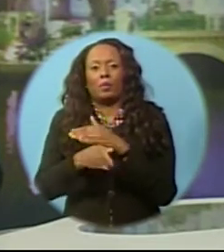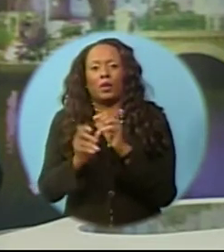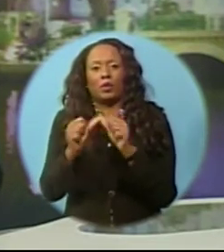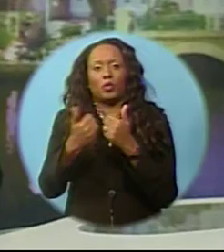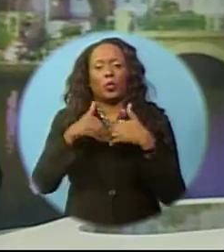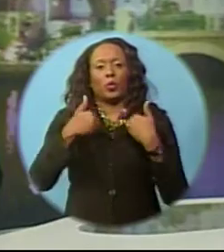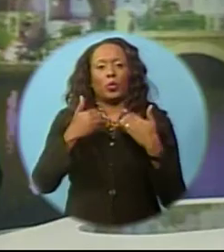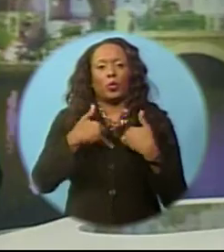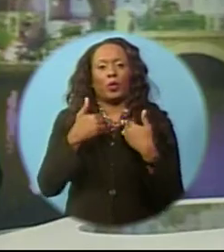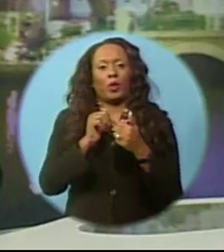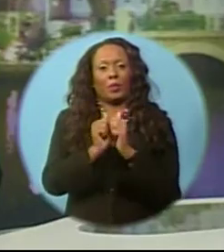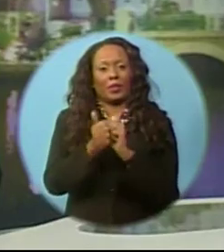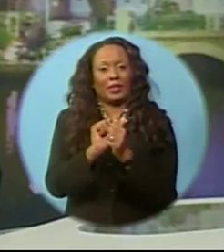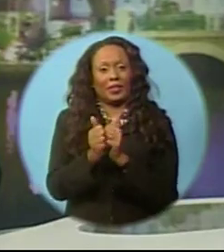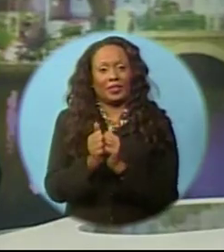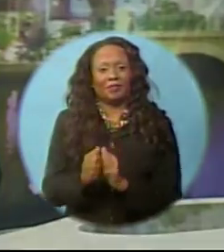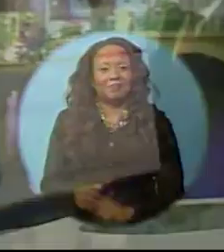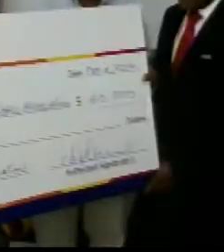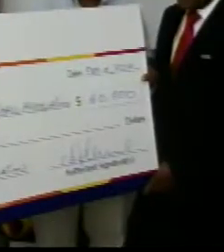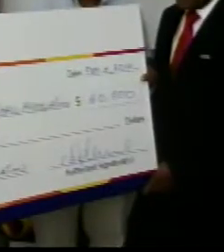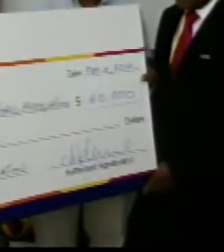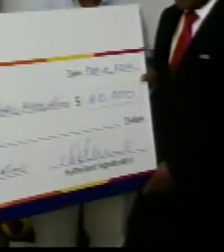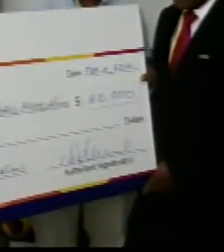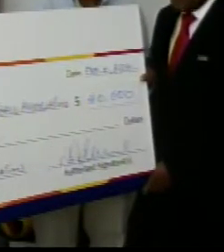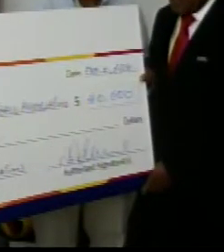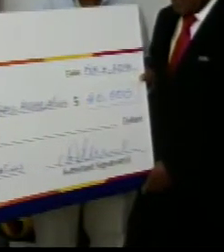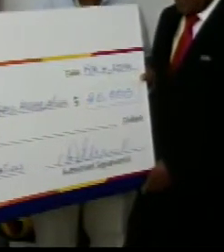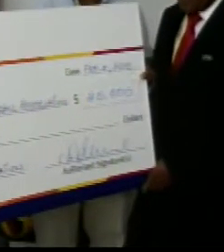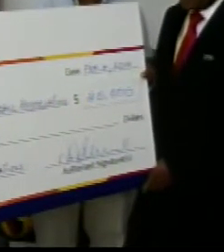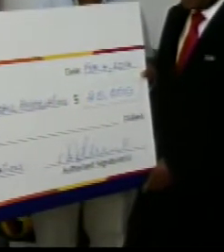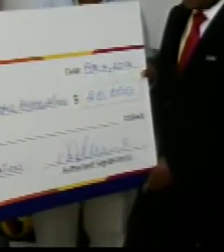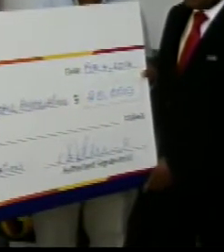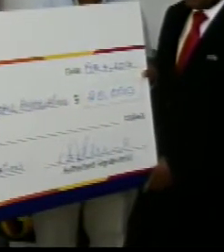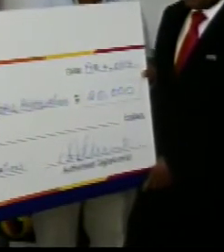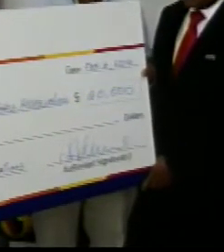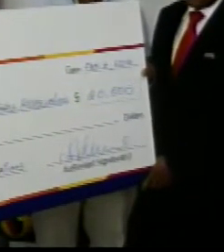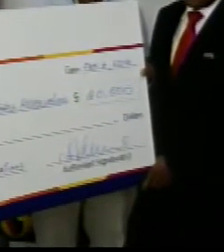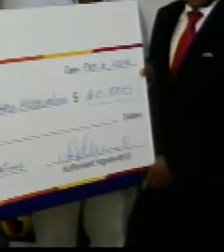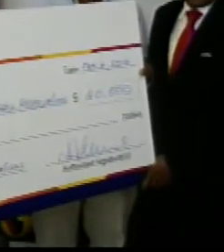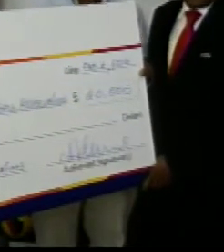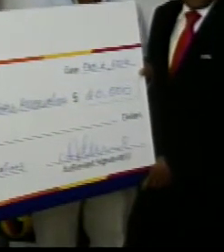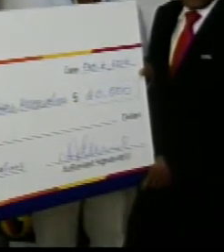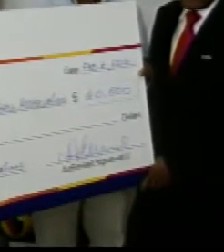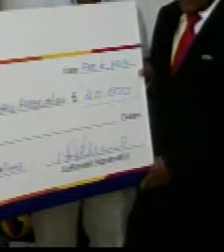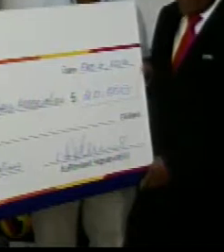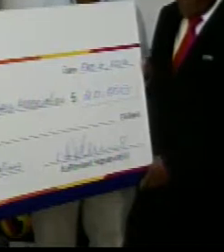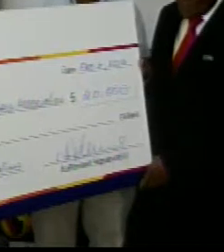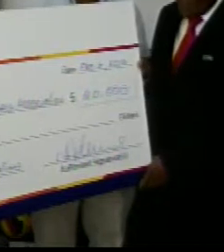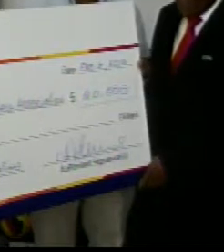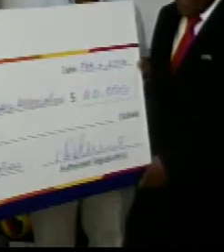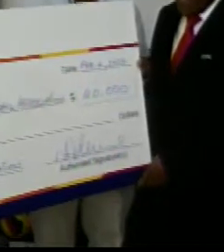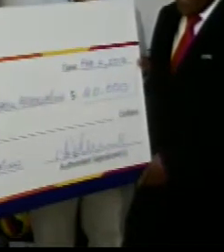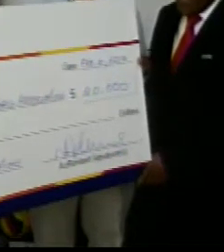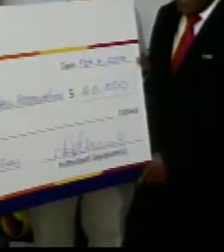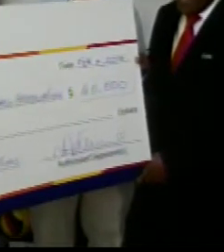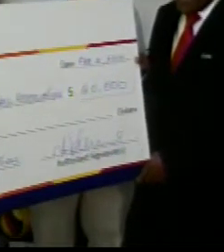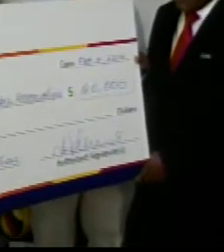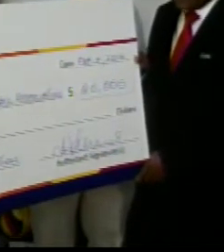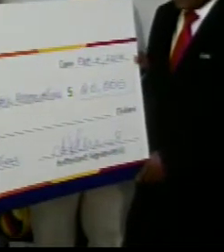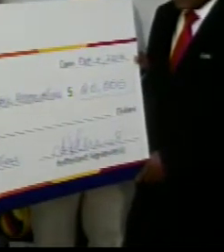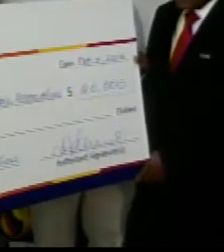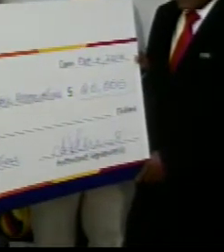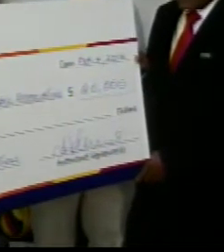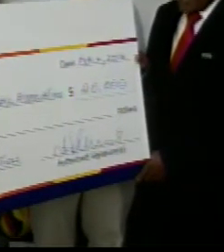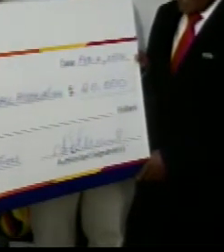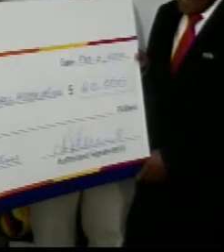Youth Tournament. This competition will be held with the assistance of new title sponsors, Guardian Group. BFA President Randy Harris says